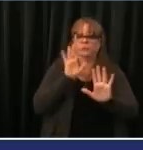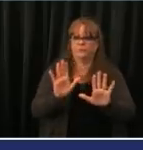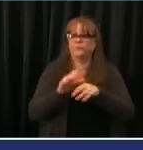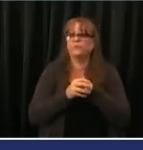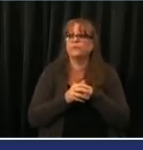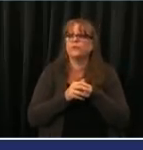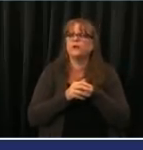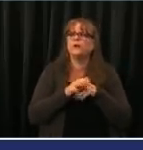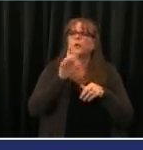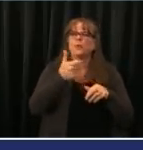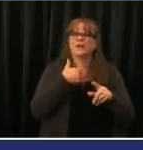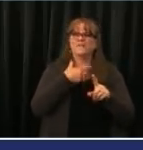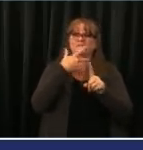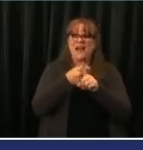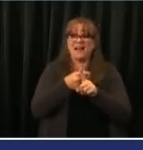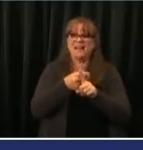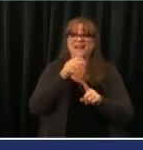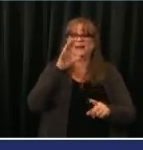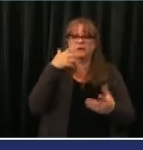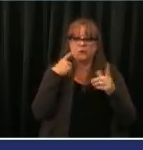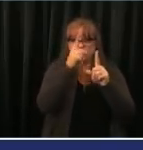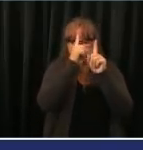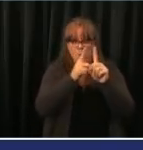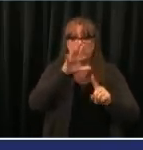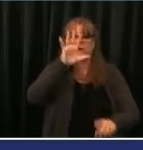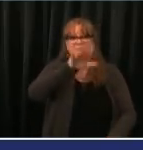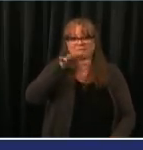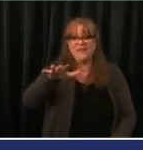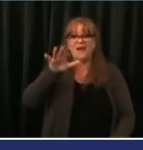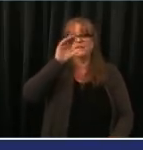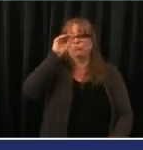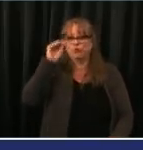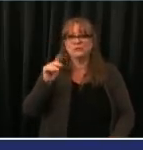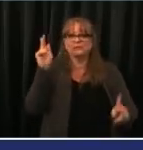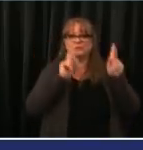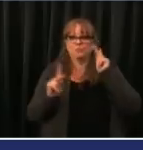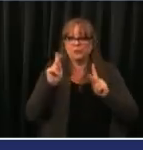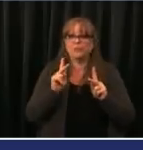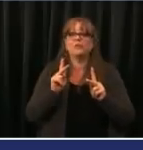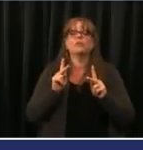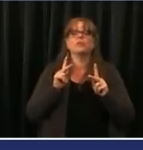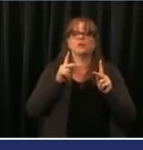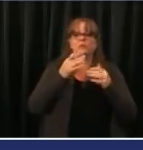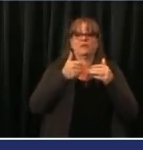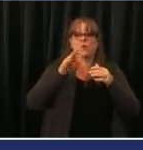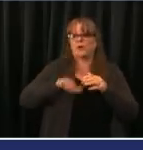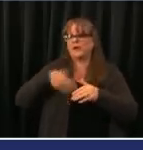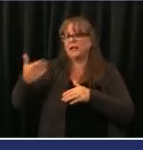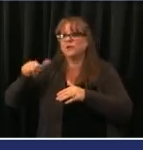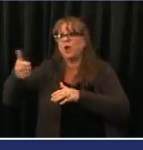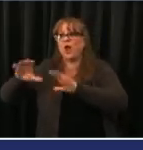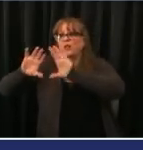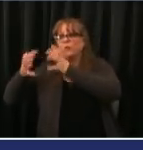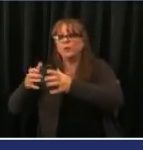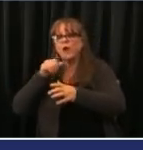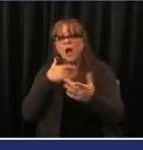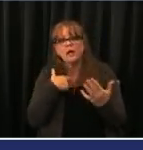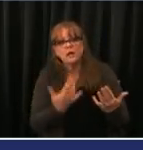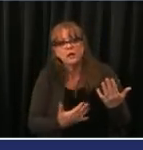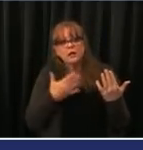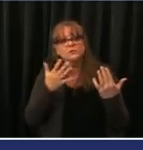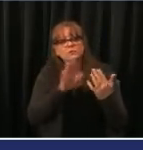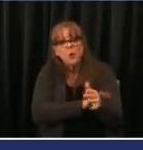a reduced trickle of those for a few weeks, but you really need to open it up to the next group to ensure that you're not slowing down the utilization of the vaccine. Of